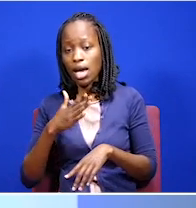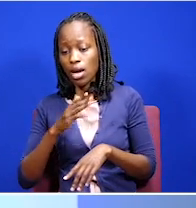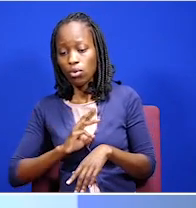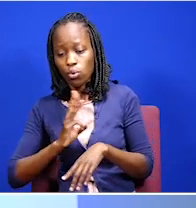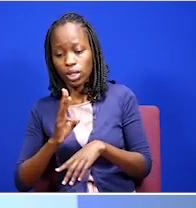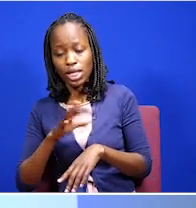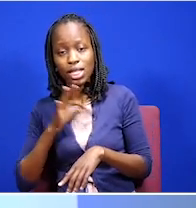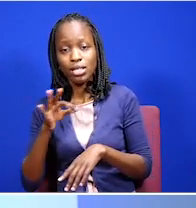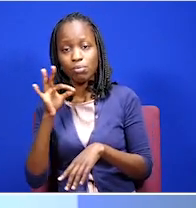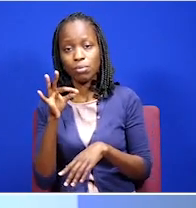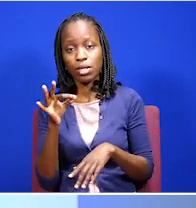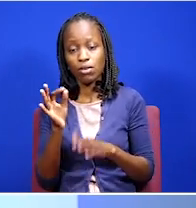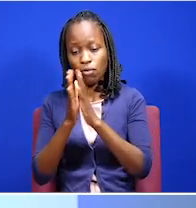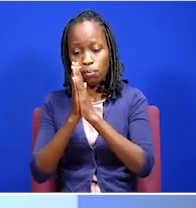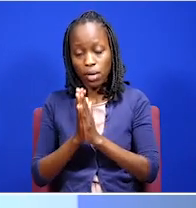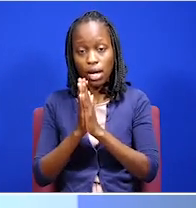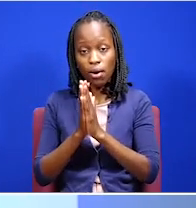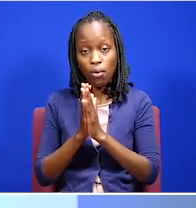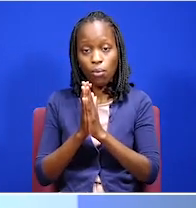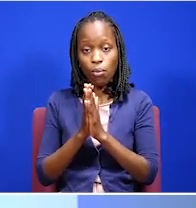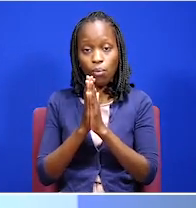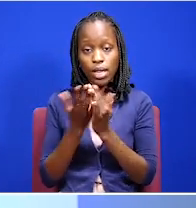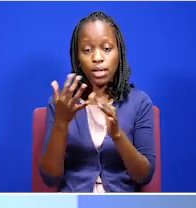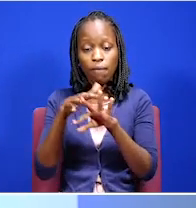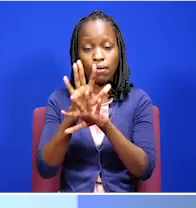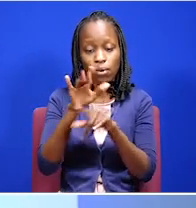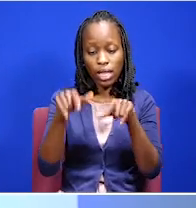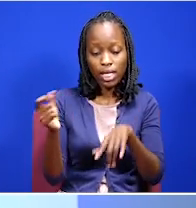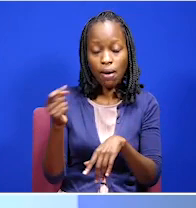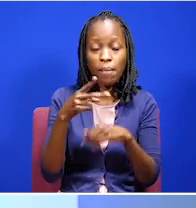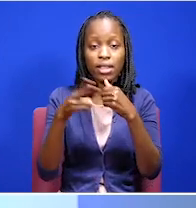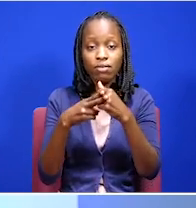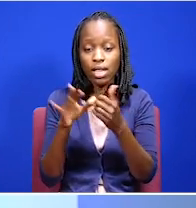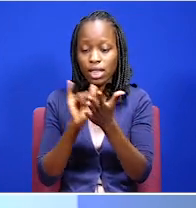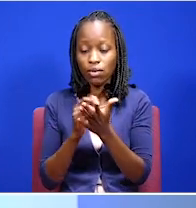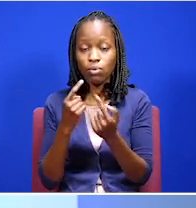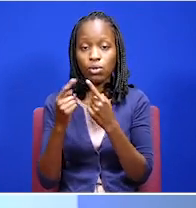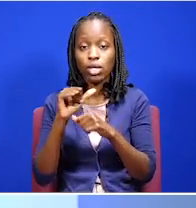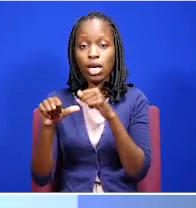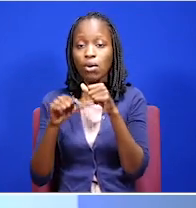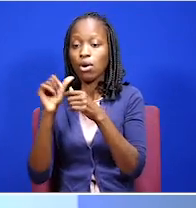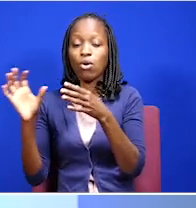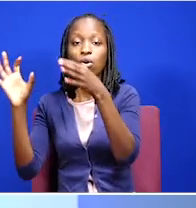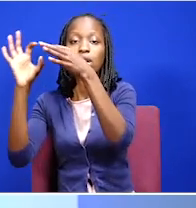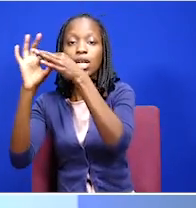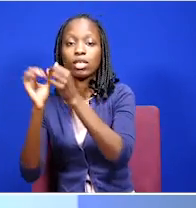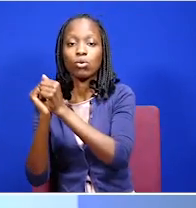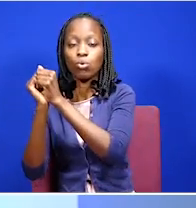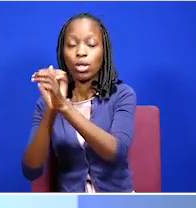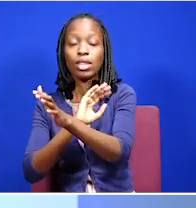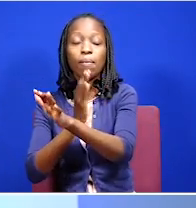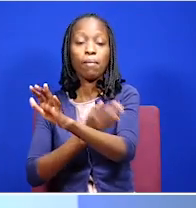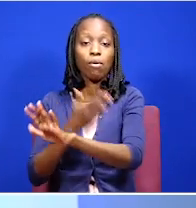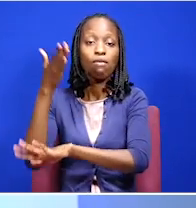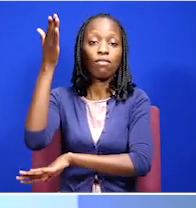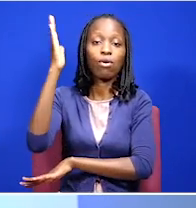rubbed onto me from that time. And I wish this spirit of prayer would rub on you in this month